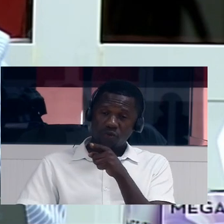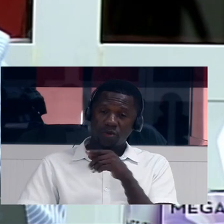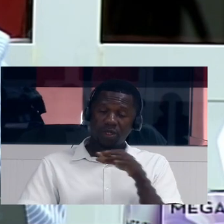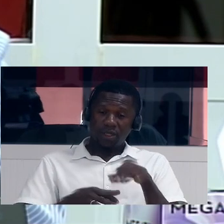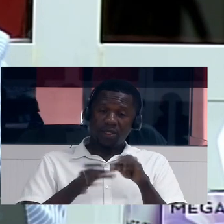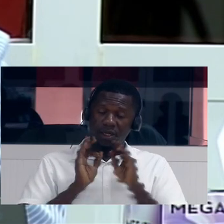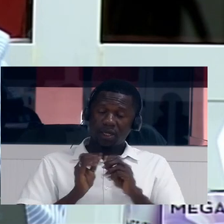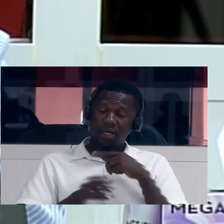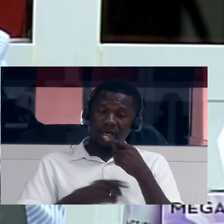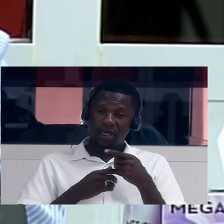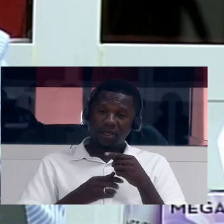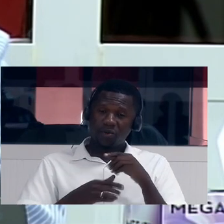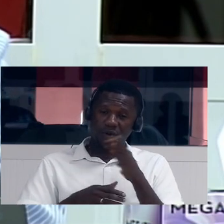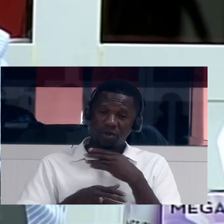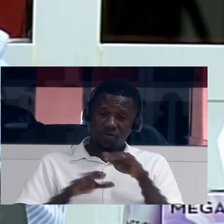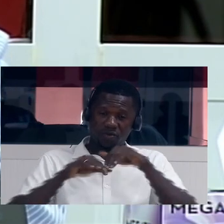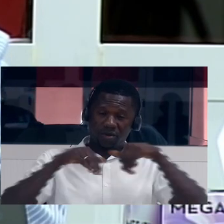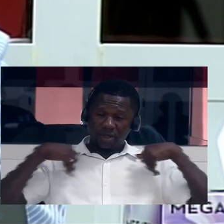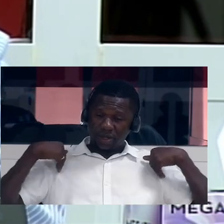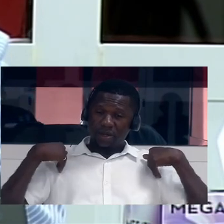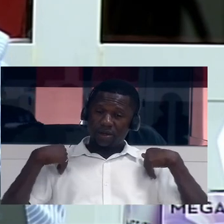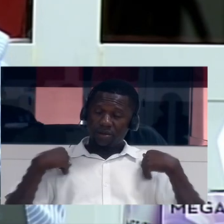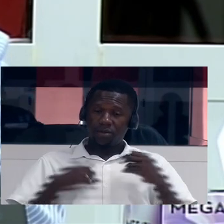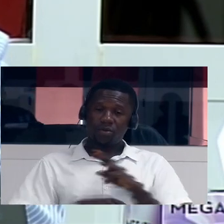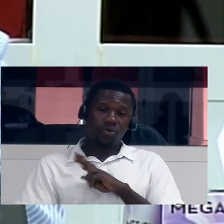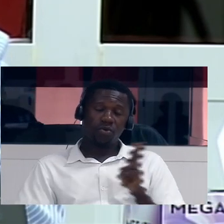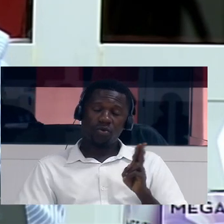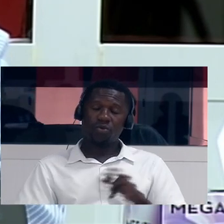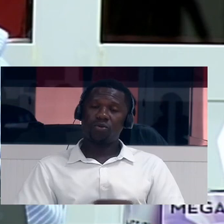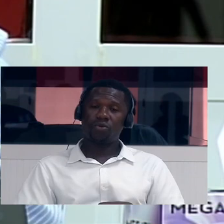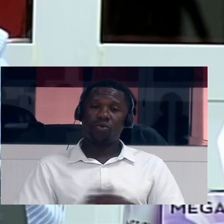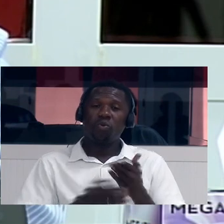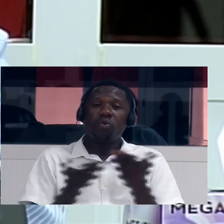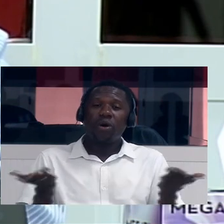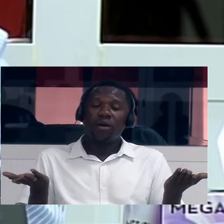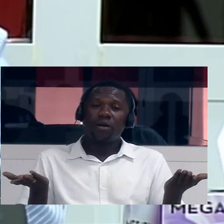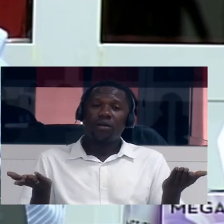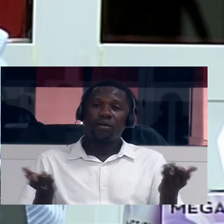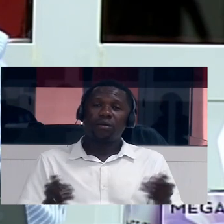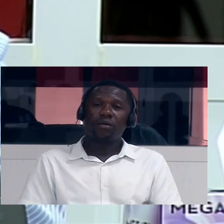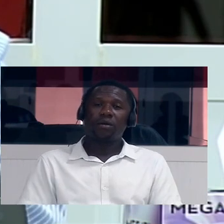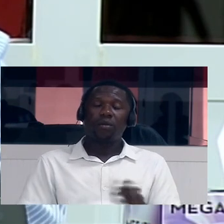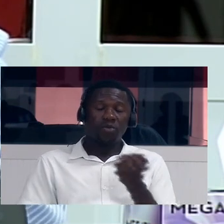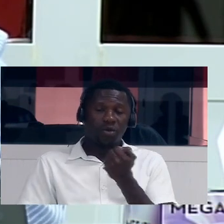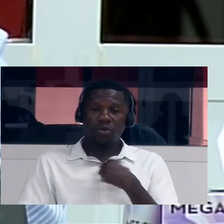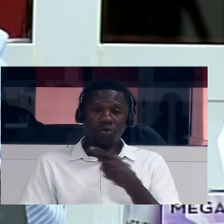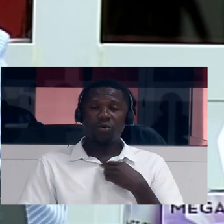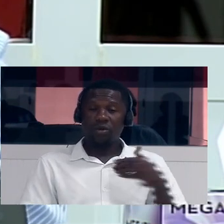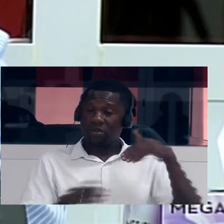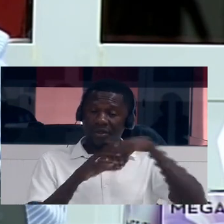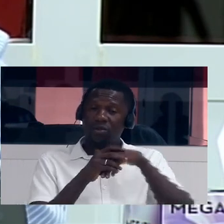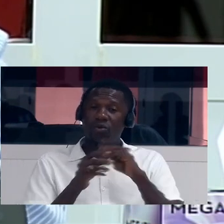take any steps to withdraw them? No. Why didn't you? Because I did not want to be associated with